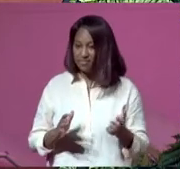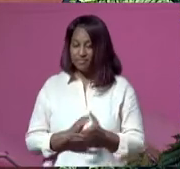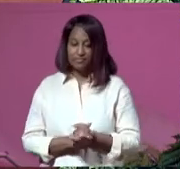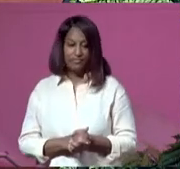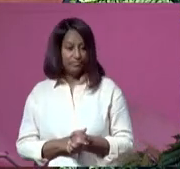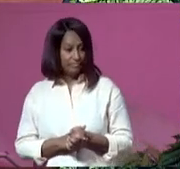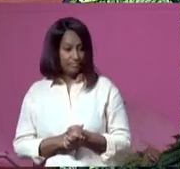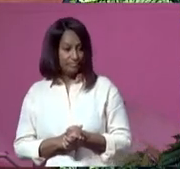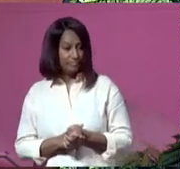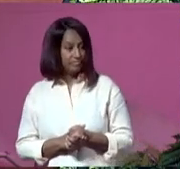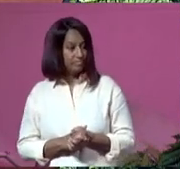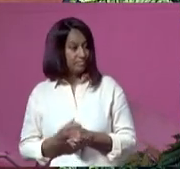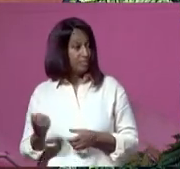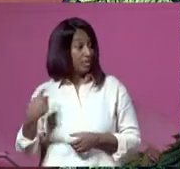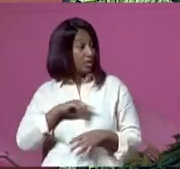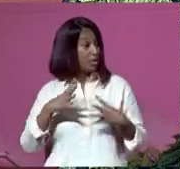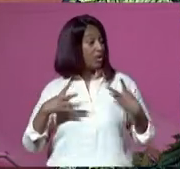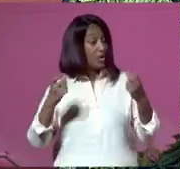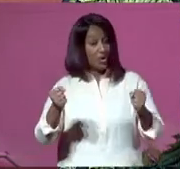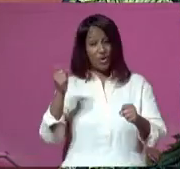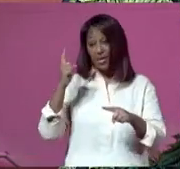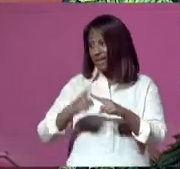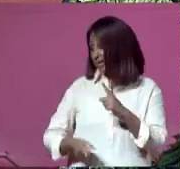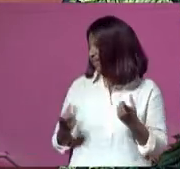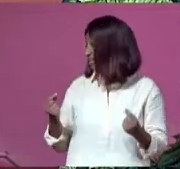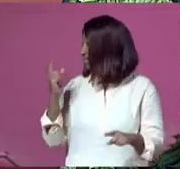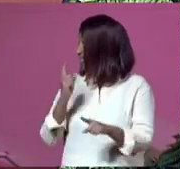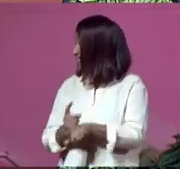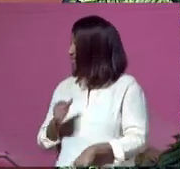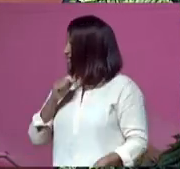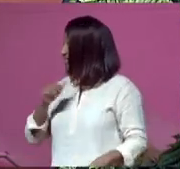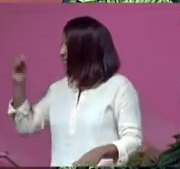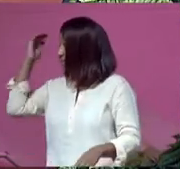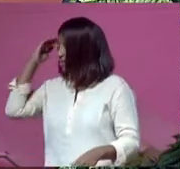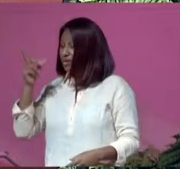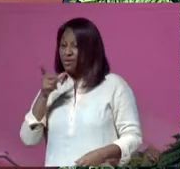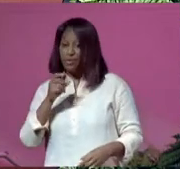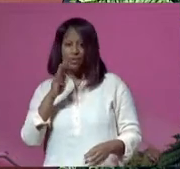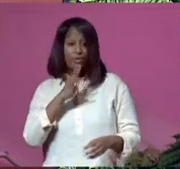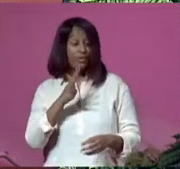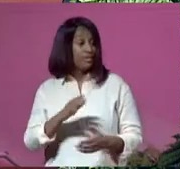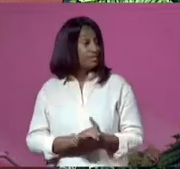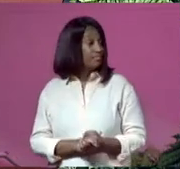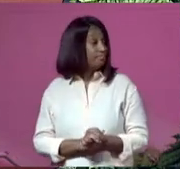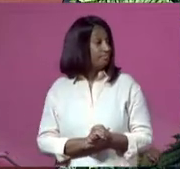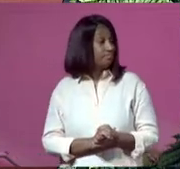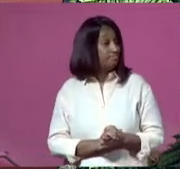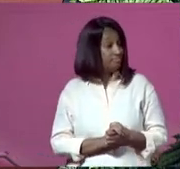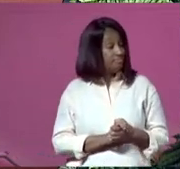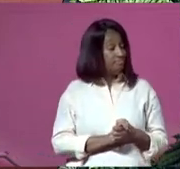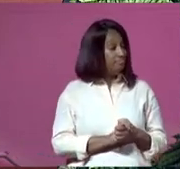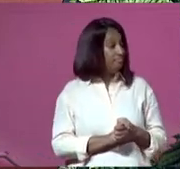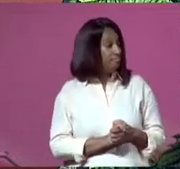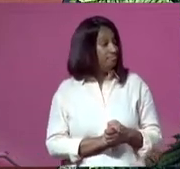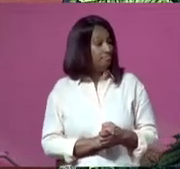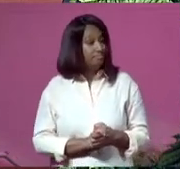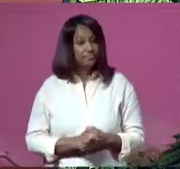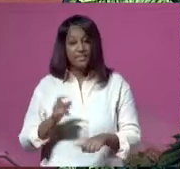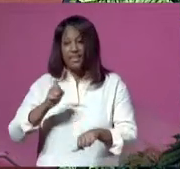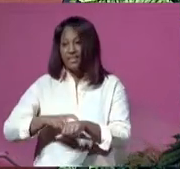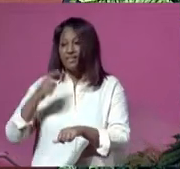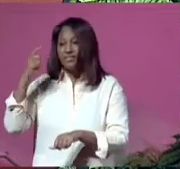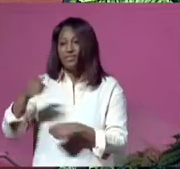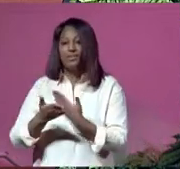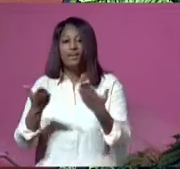brokenness. And until we get healed, we can't get right. I don't know who I'm talking to. I don't know who I'm talking to, but it's time for